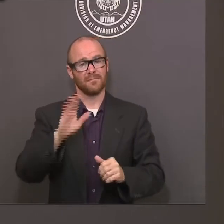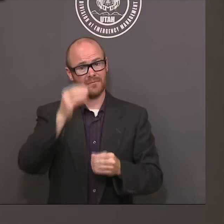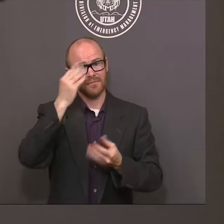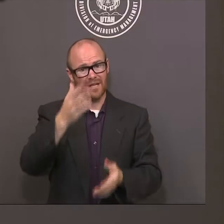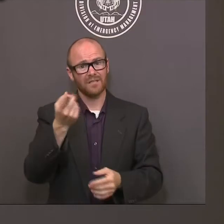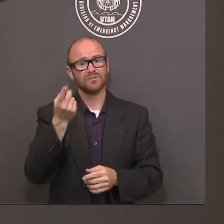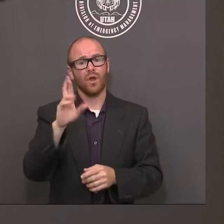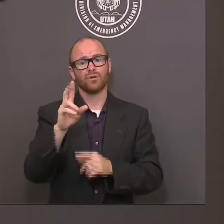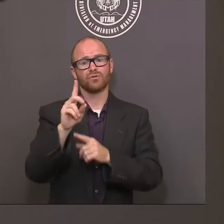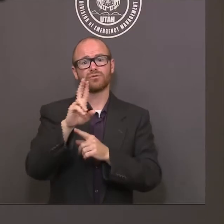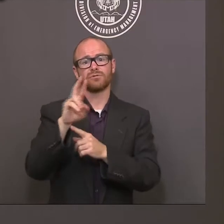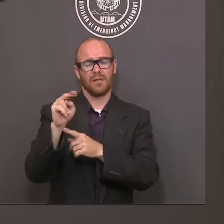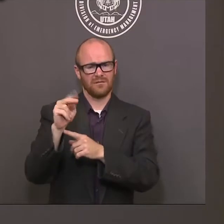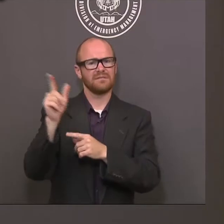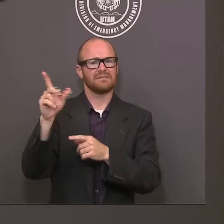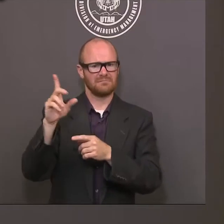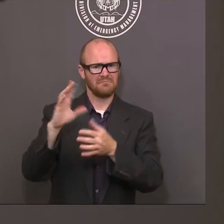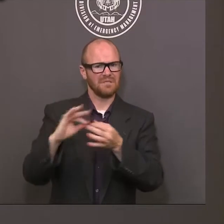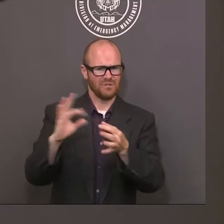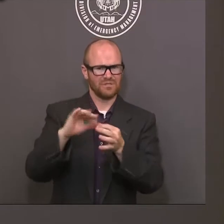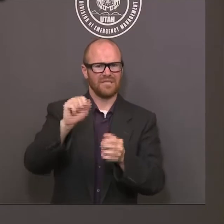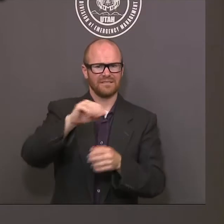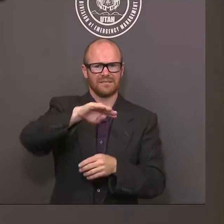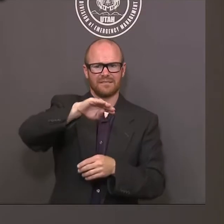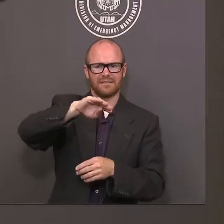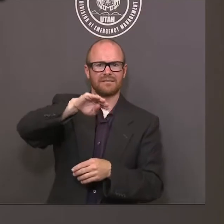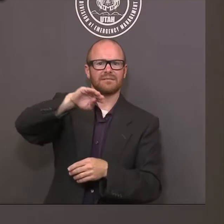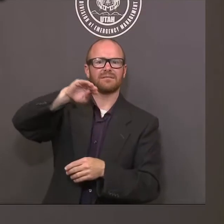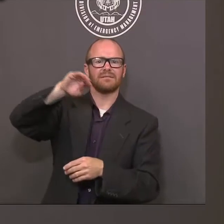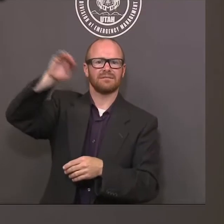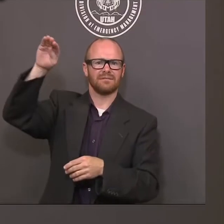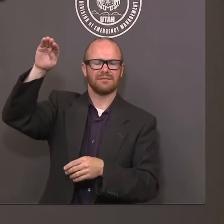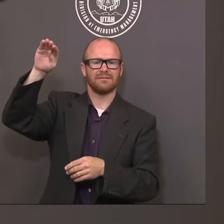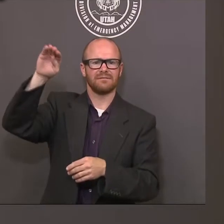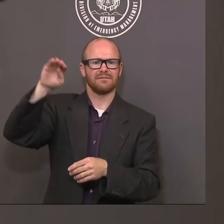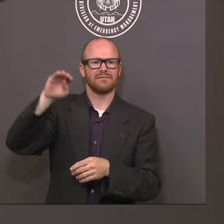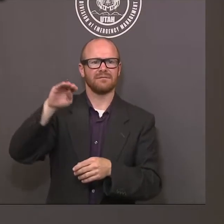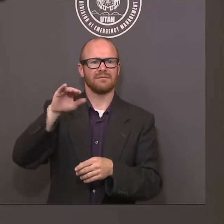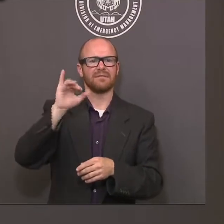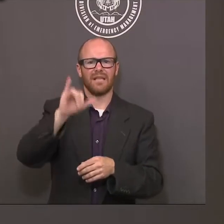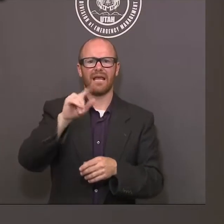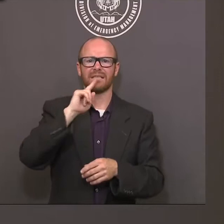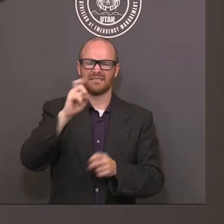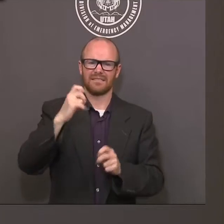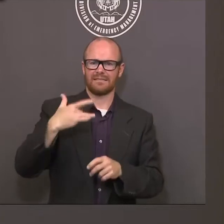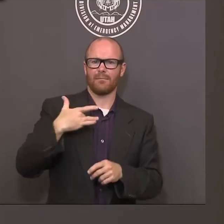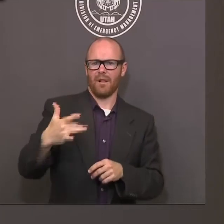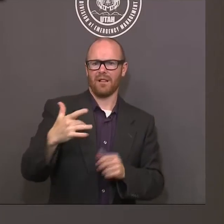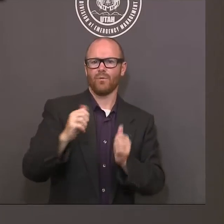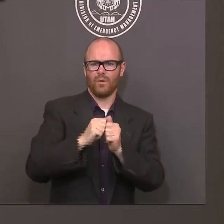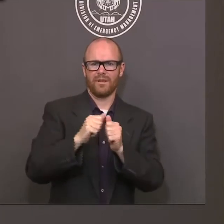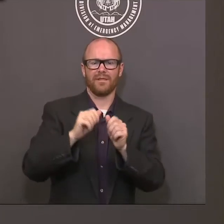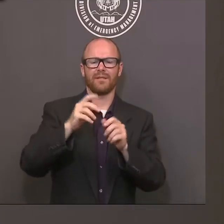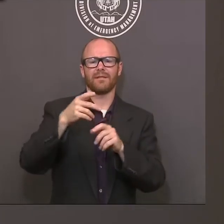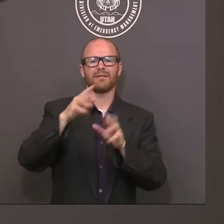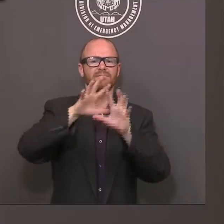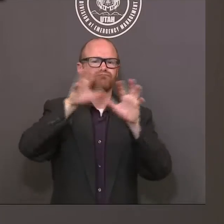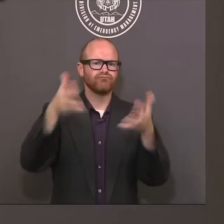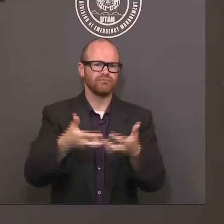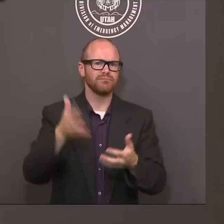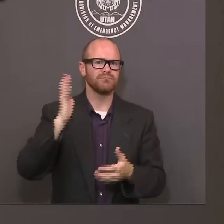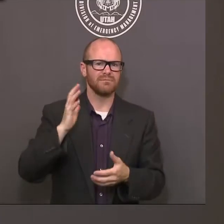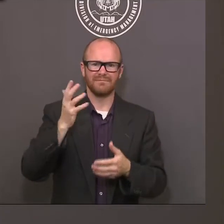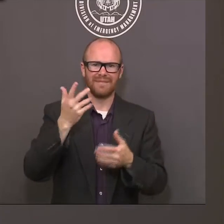talked about we're in an acceleration phase that I guess is kind of typical with pandemics, that we've had a flat rate, now we've